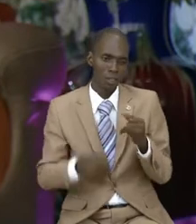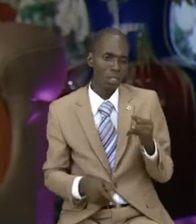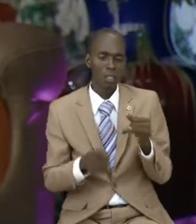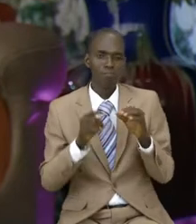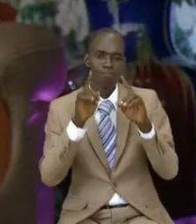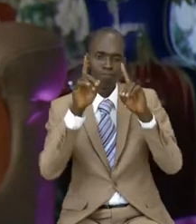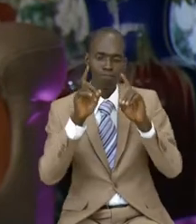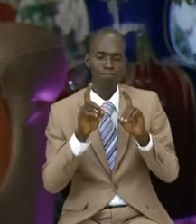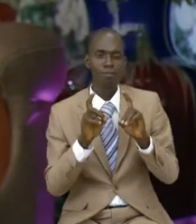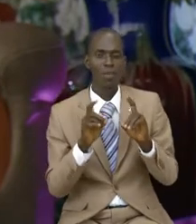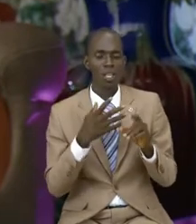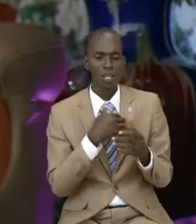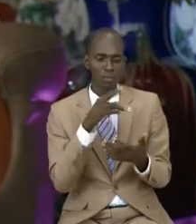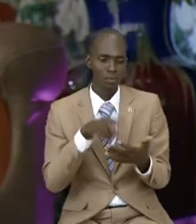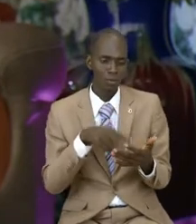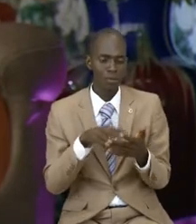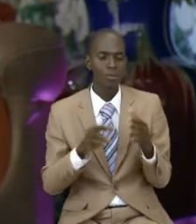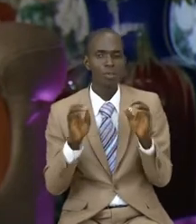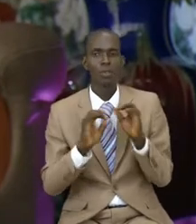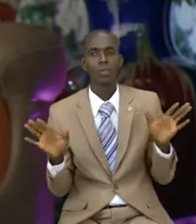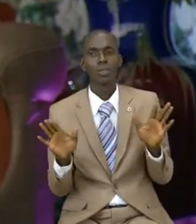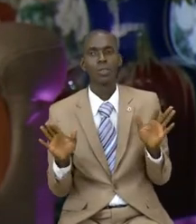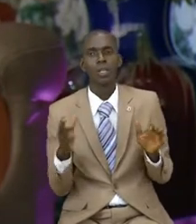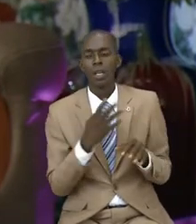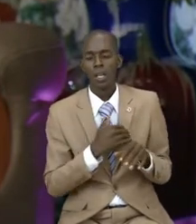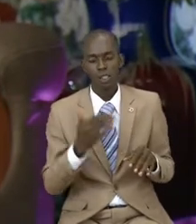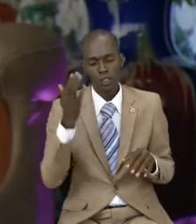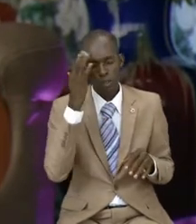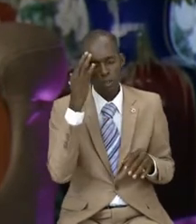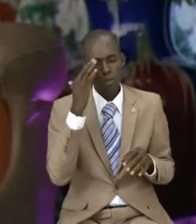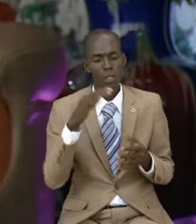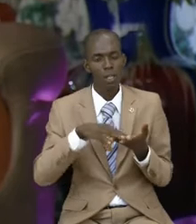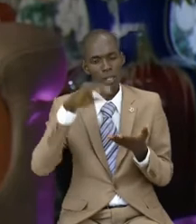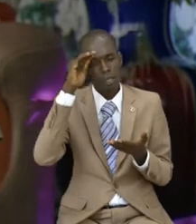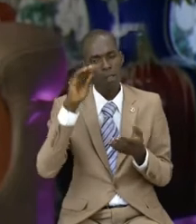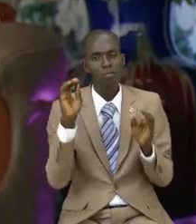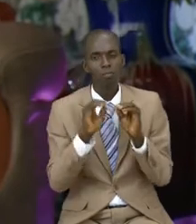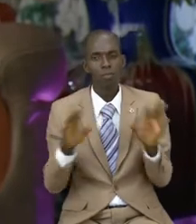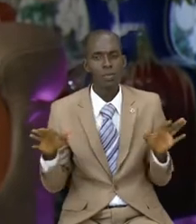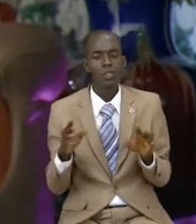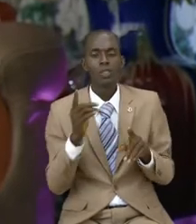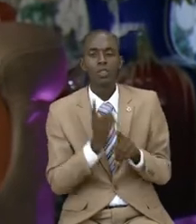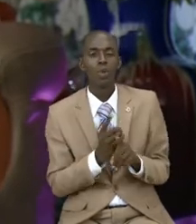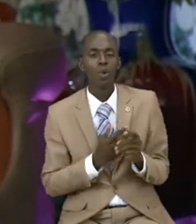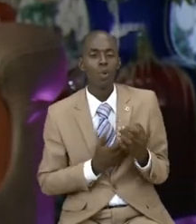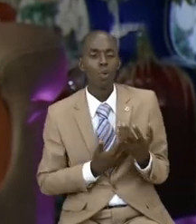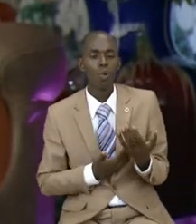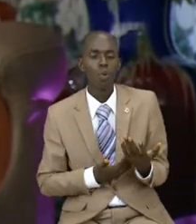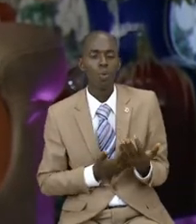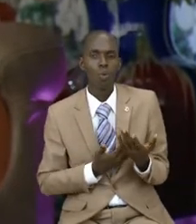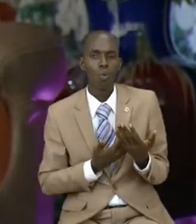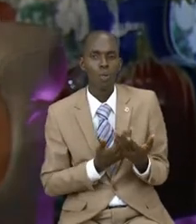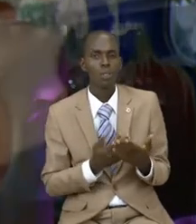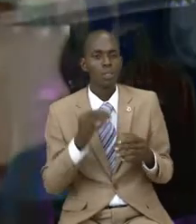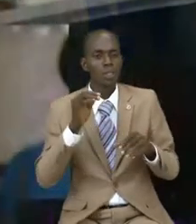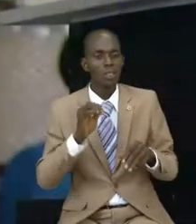nothing. He knows, he learns nothing. He's waiting in